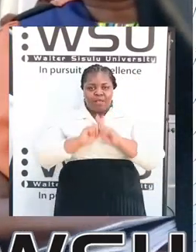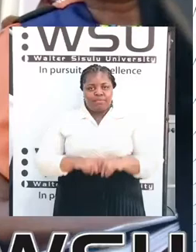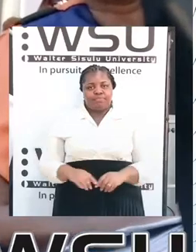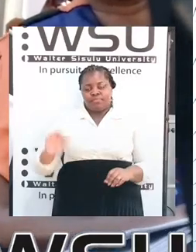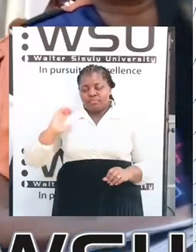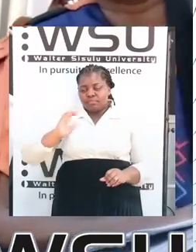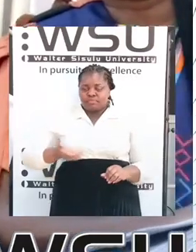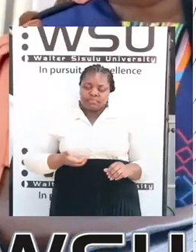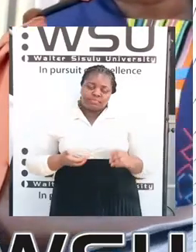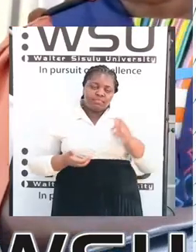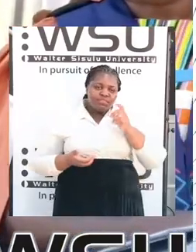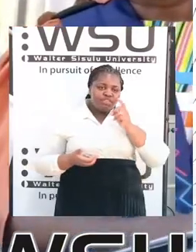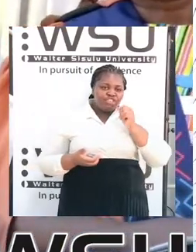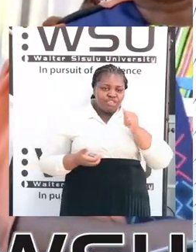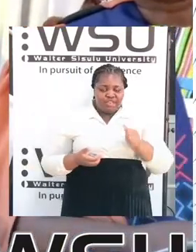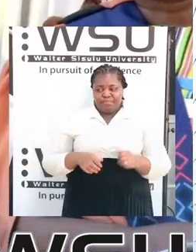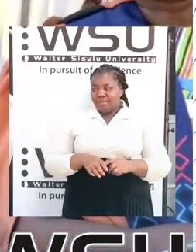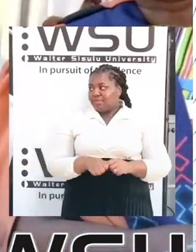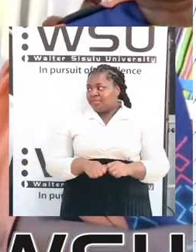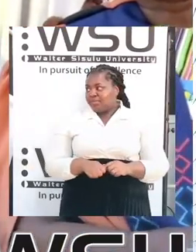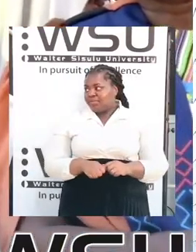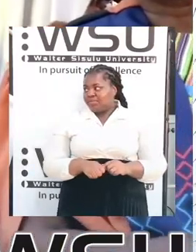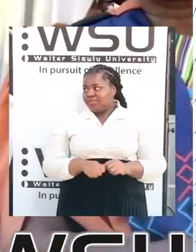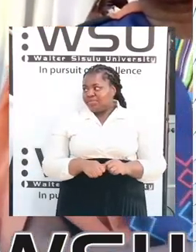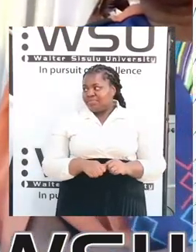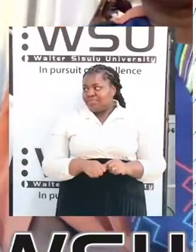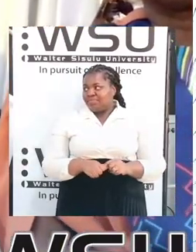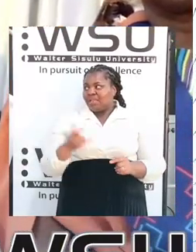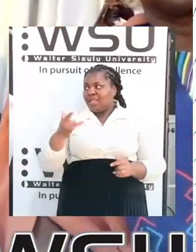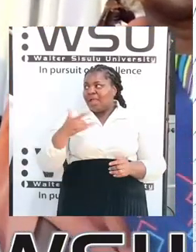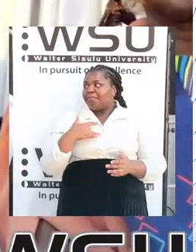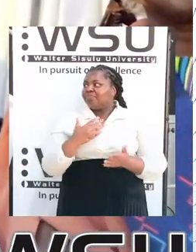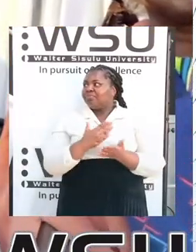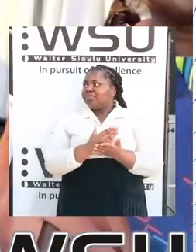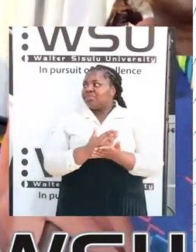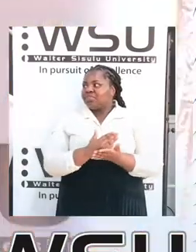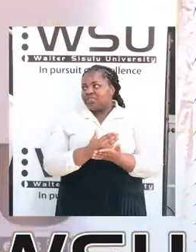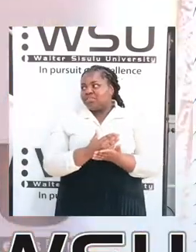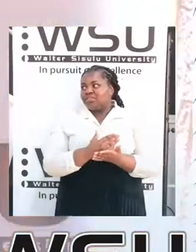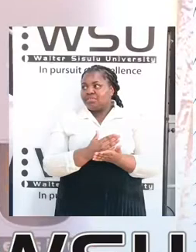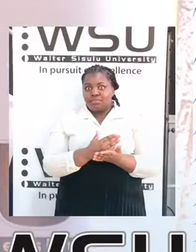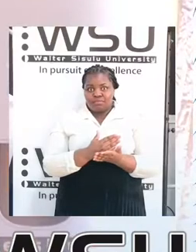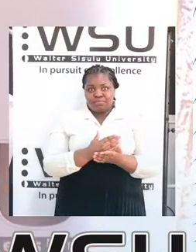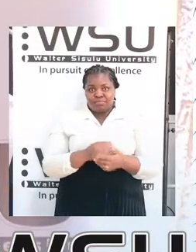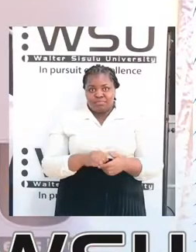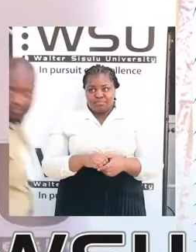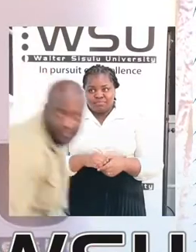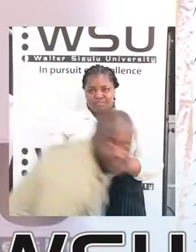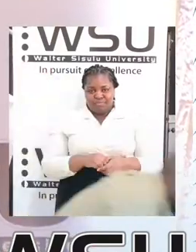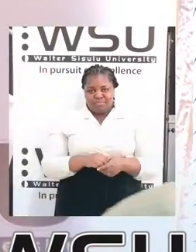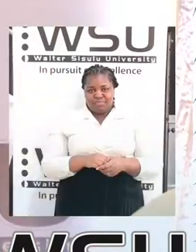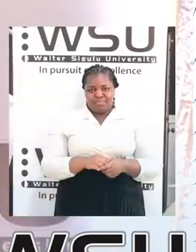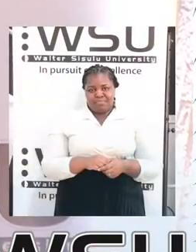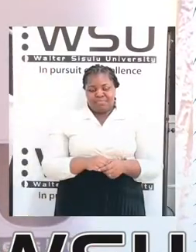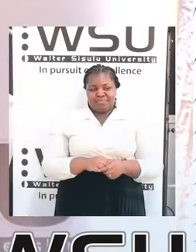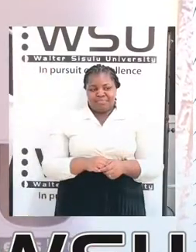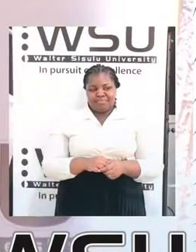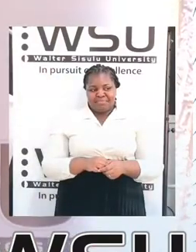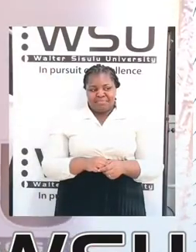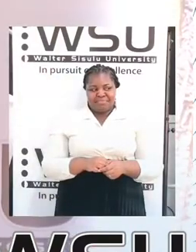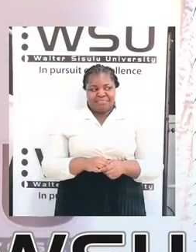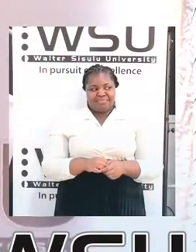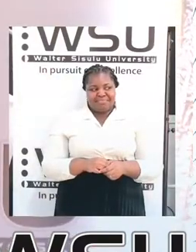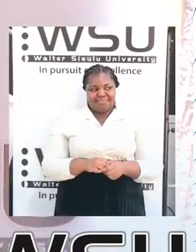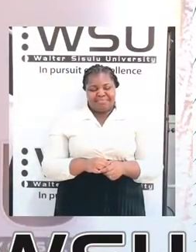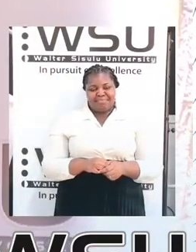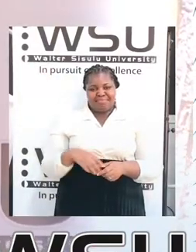Ladies and gentlemen, I'm merely sharing with you some of the plans that are being